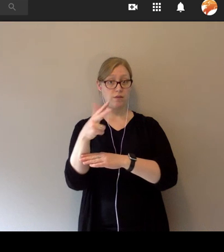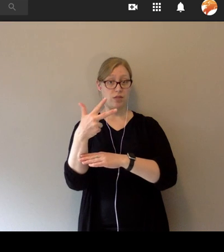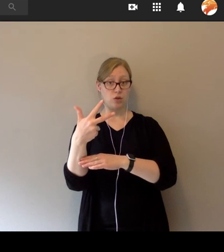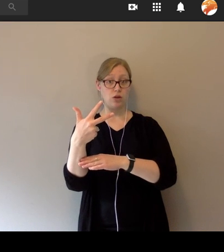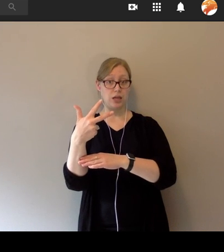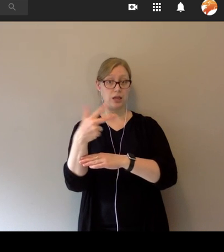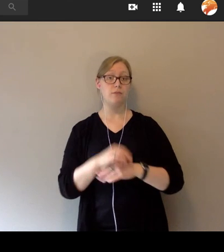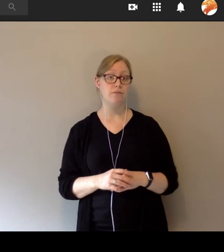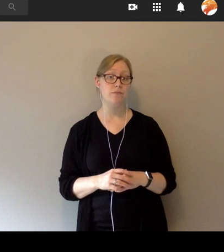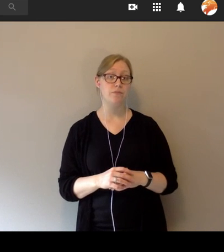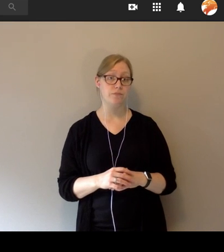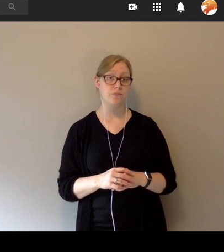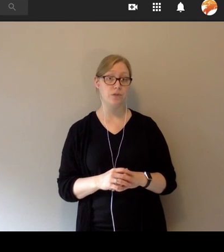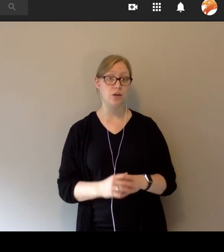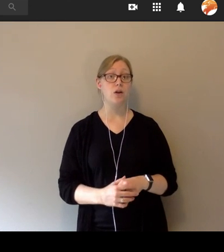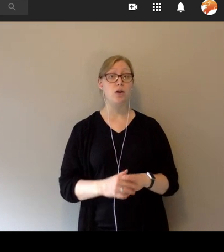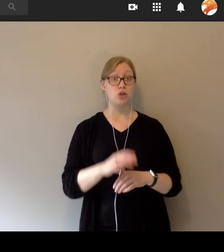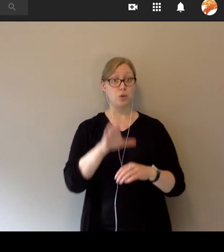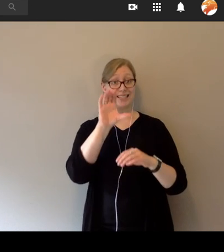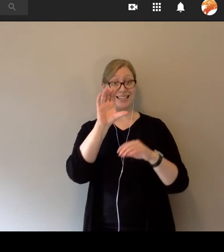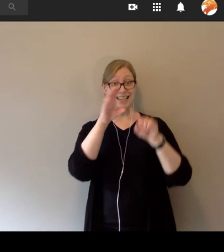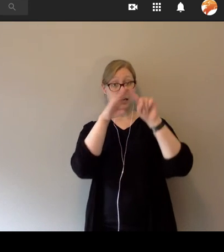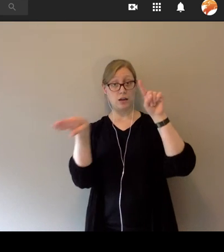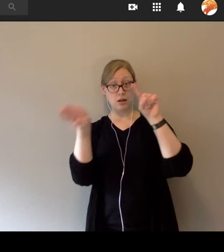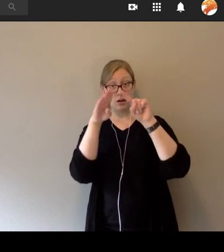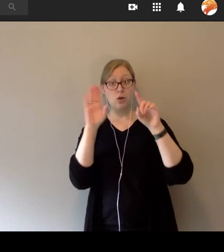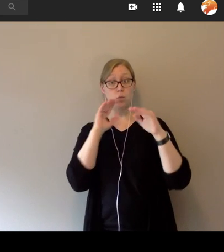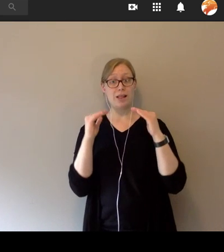be 2 times the square root of 3.